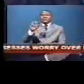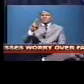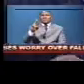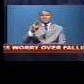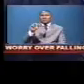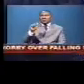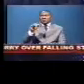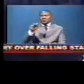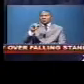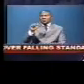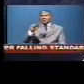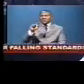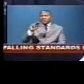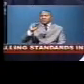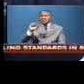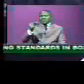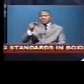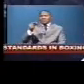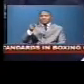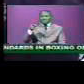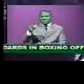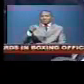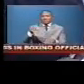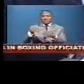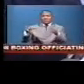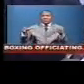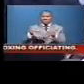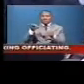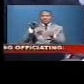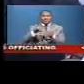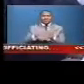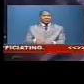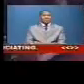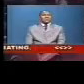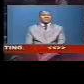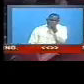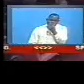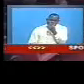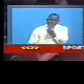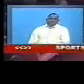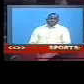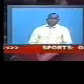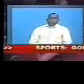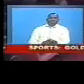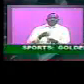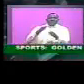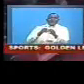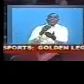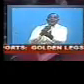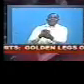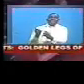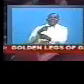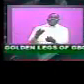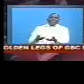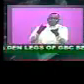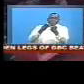Idun, provided copies of some documents that he wanted to tender in as evidence at the last sitting, but was asked by the court to do